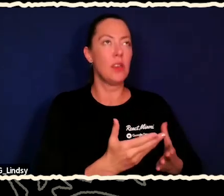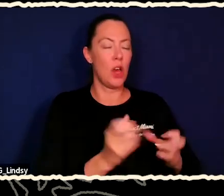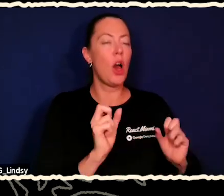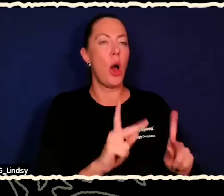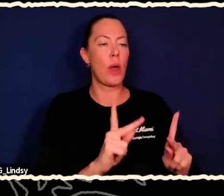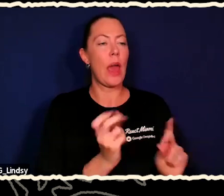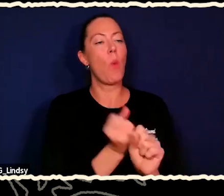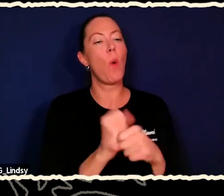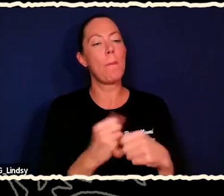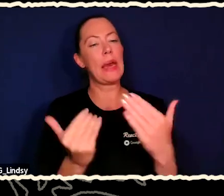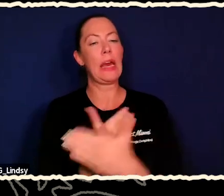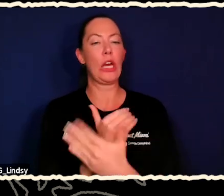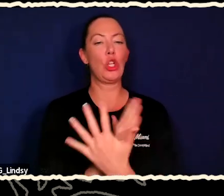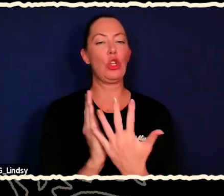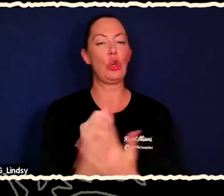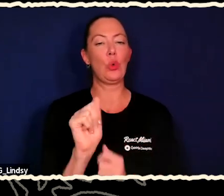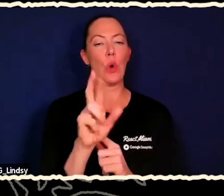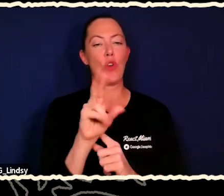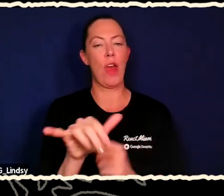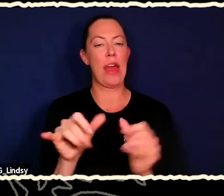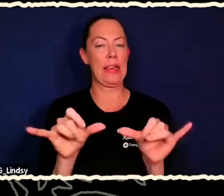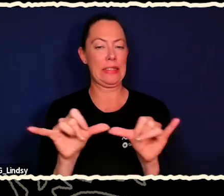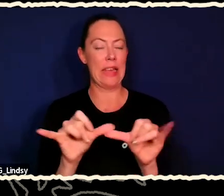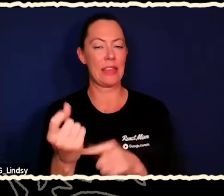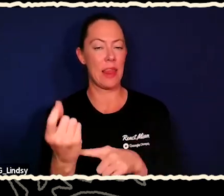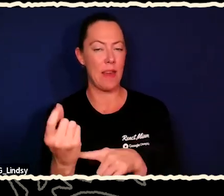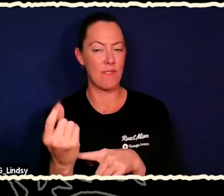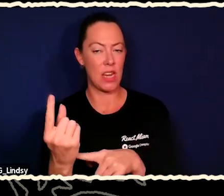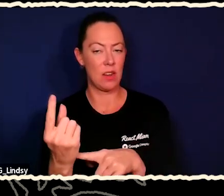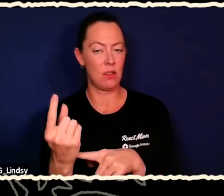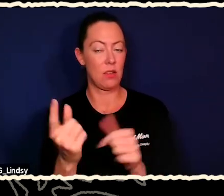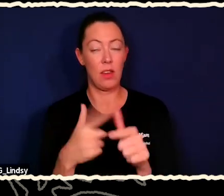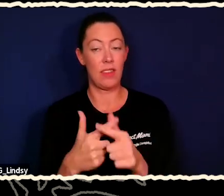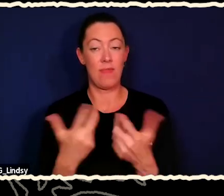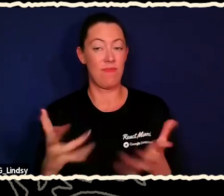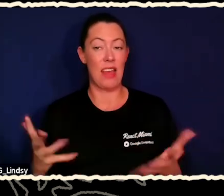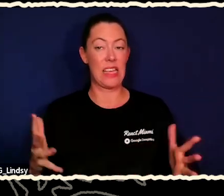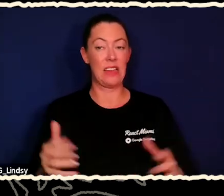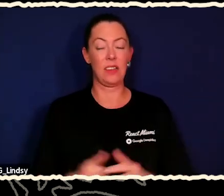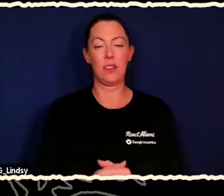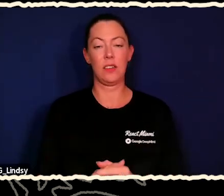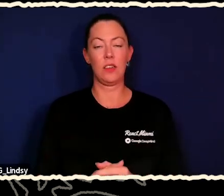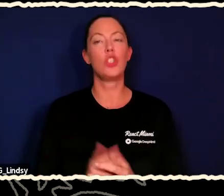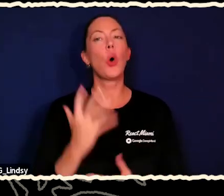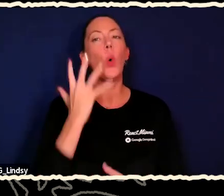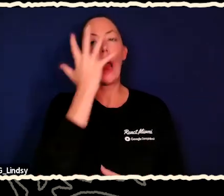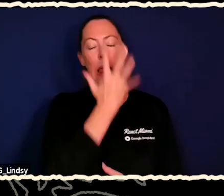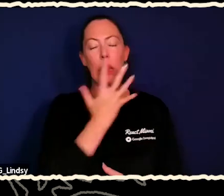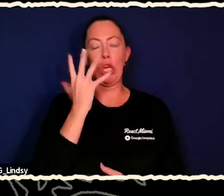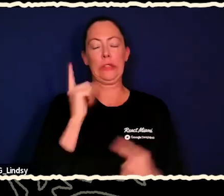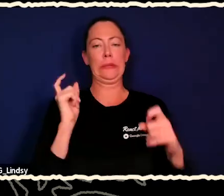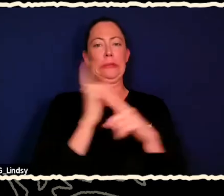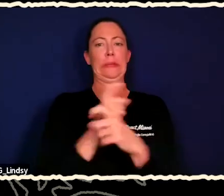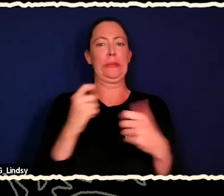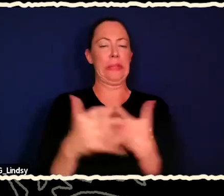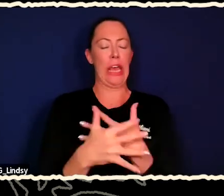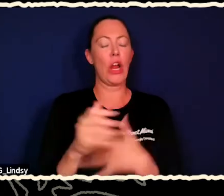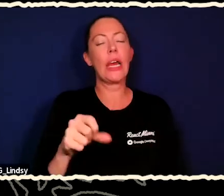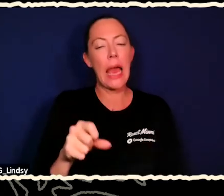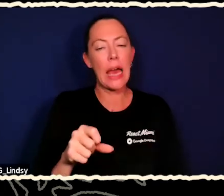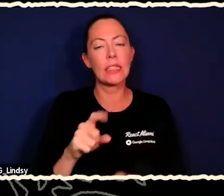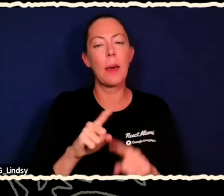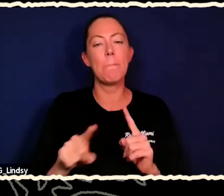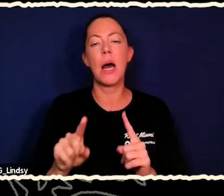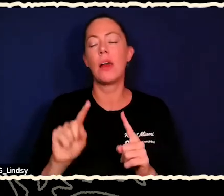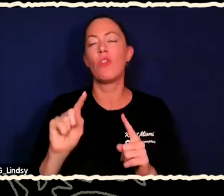make a new array of size 11. And that's it. So it looks scary. All it's doing is saying, make me